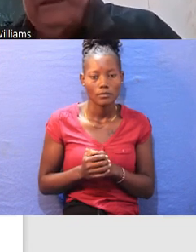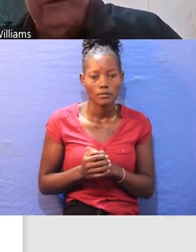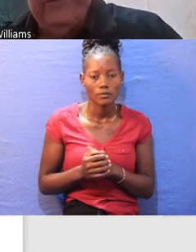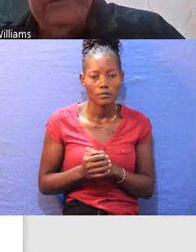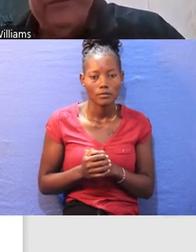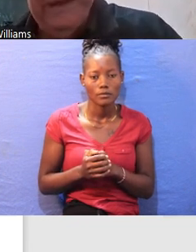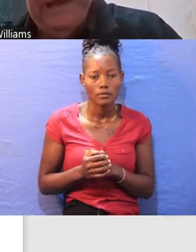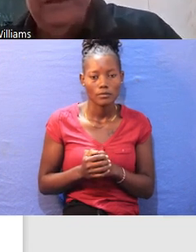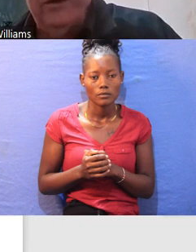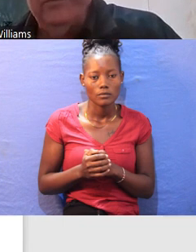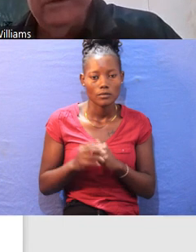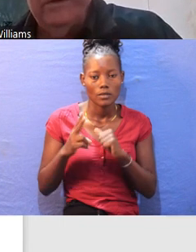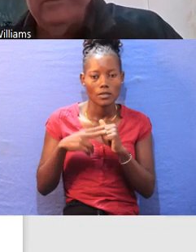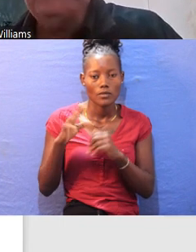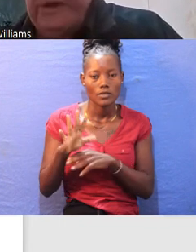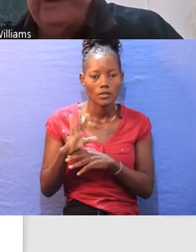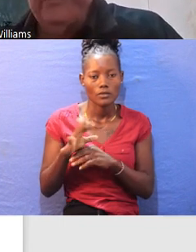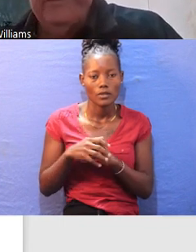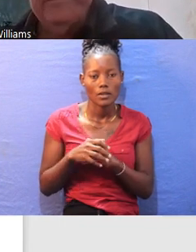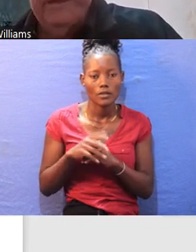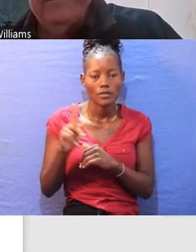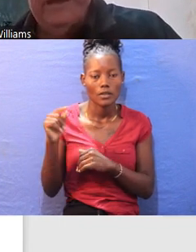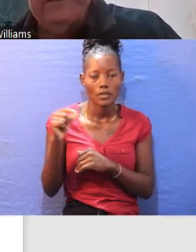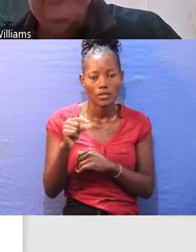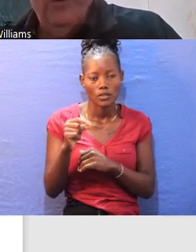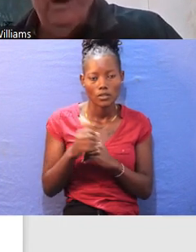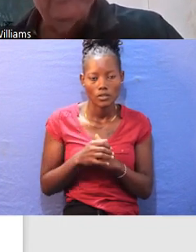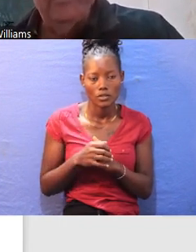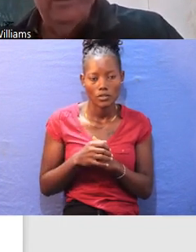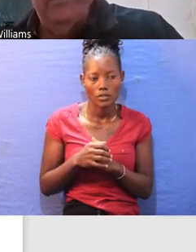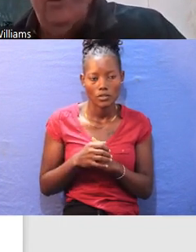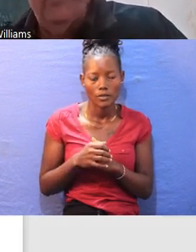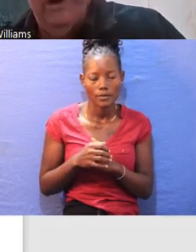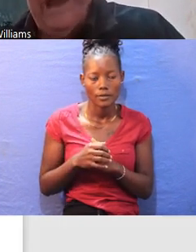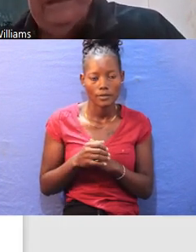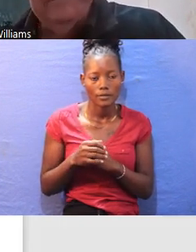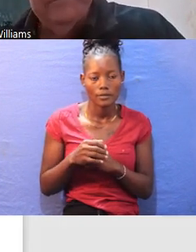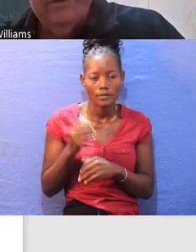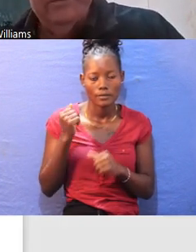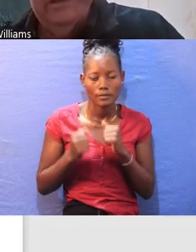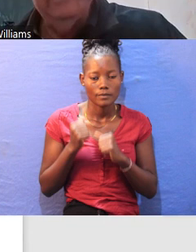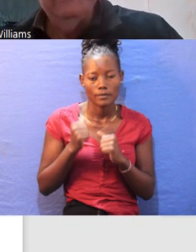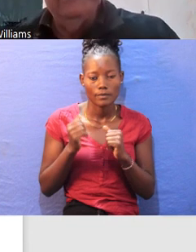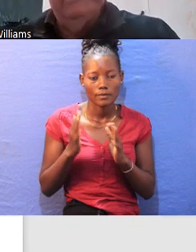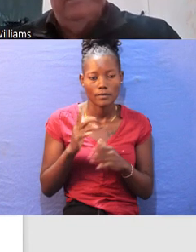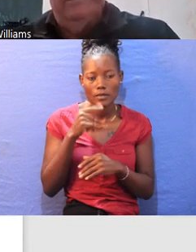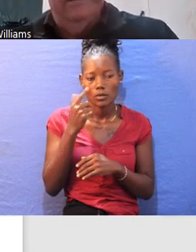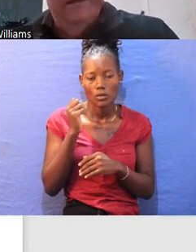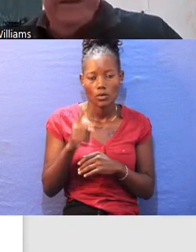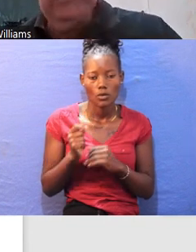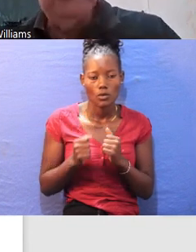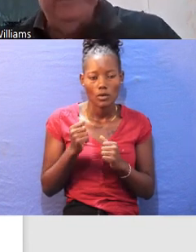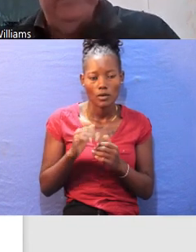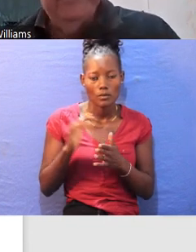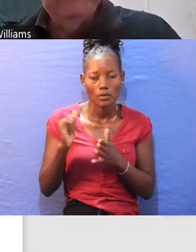75 kilo or 73 kilo sprinters that could squat over 180, okay?